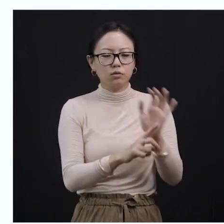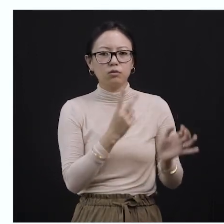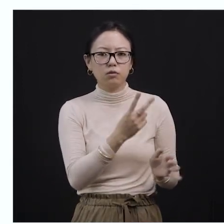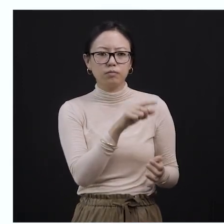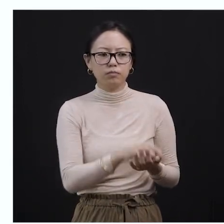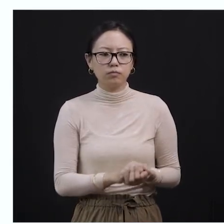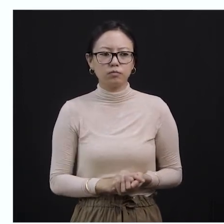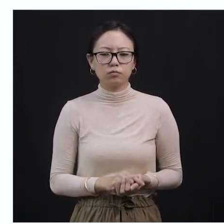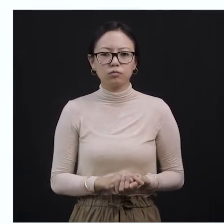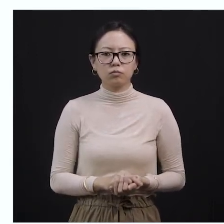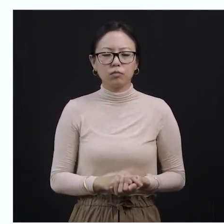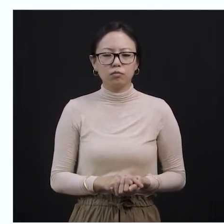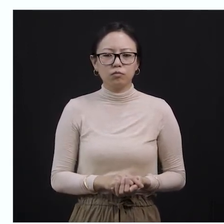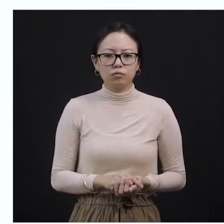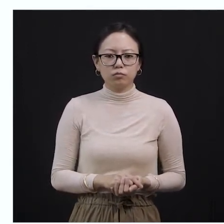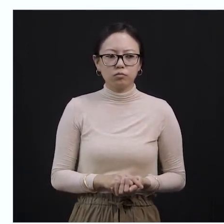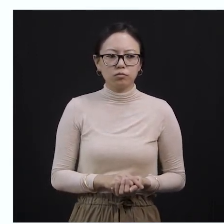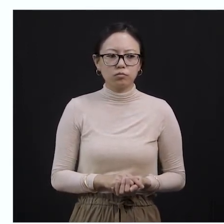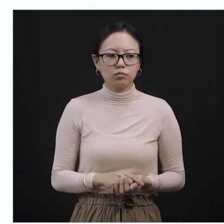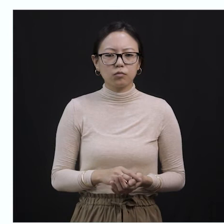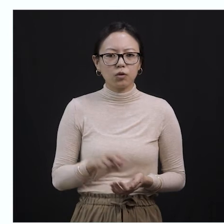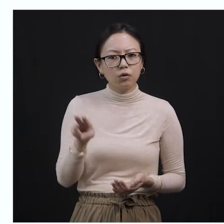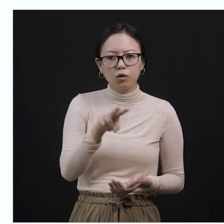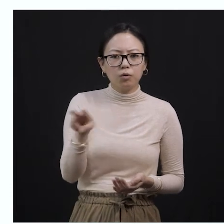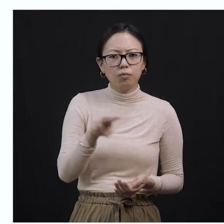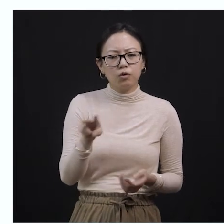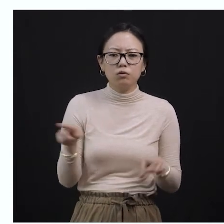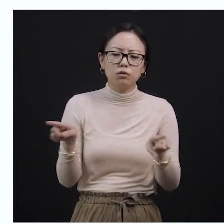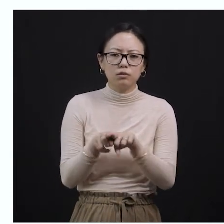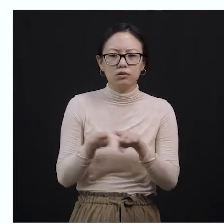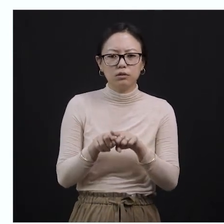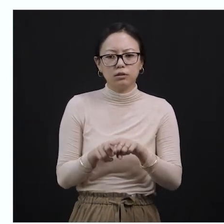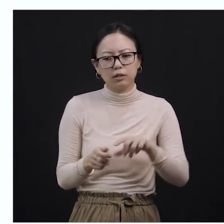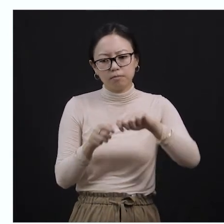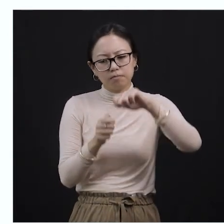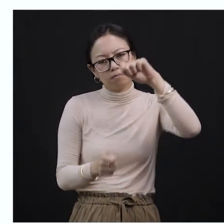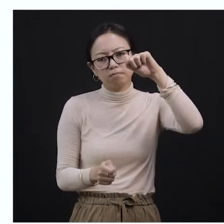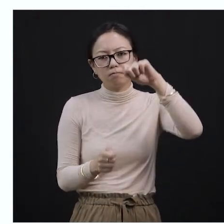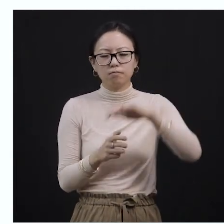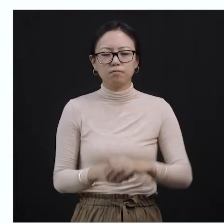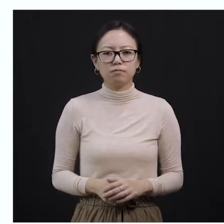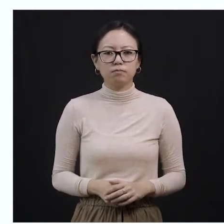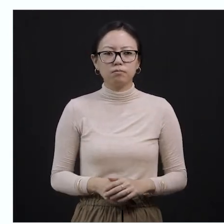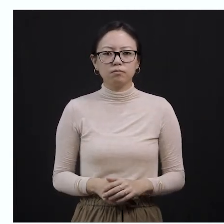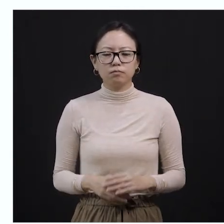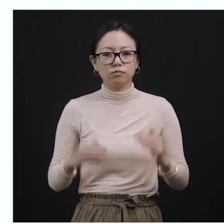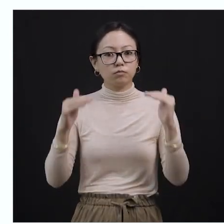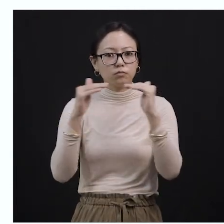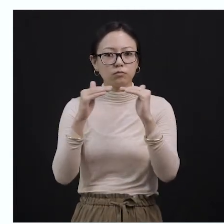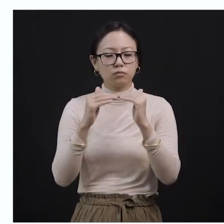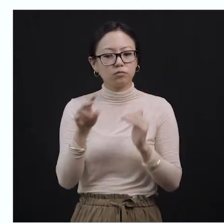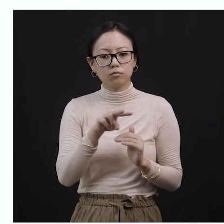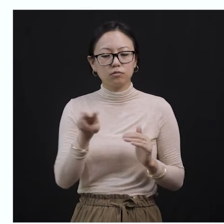2, that means these two pencils, have the same length. That means they are equal.